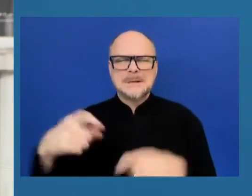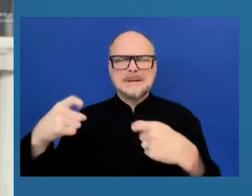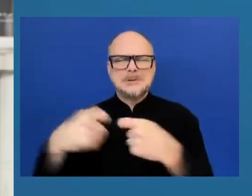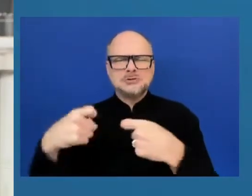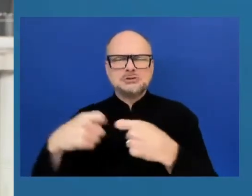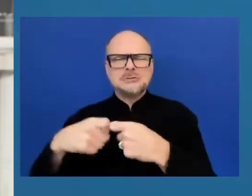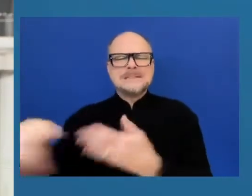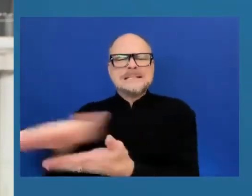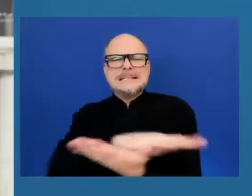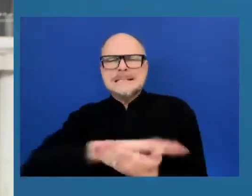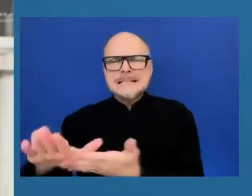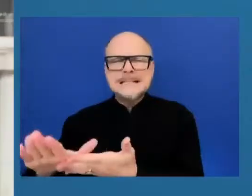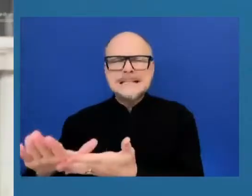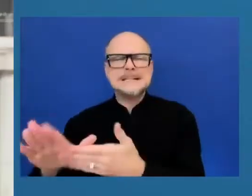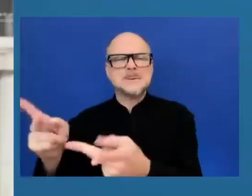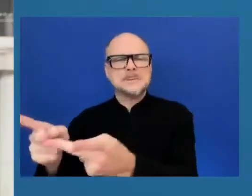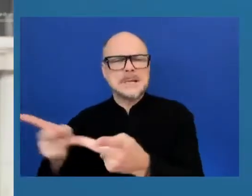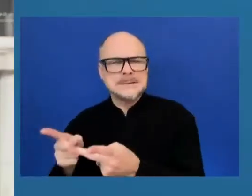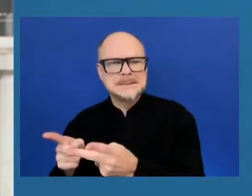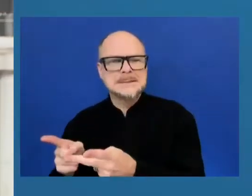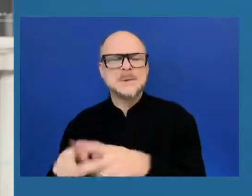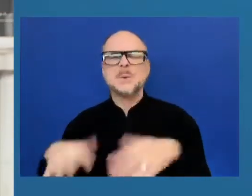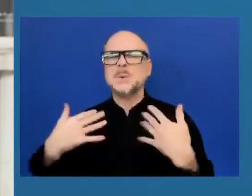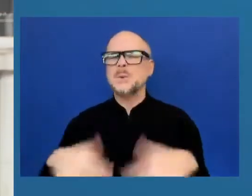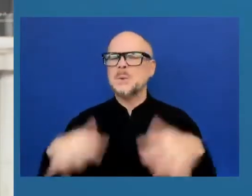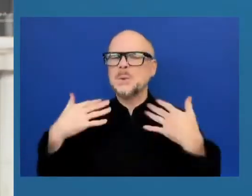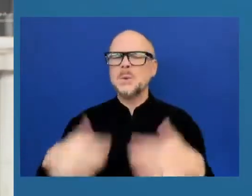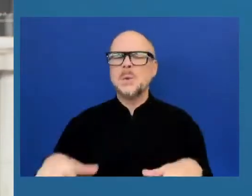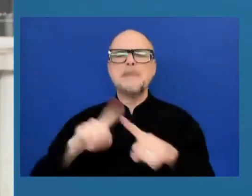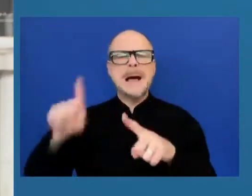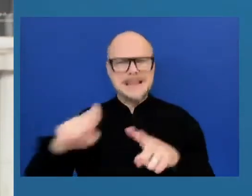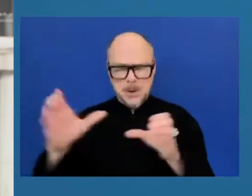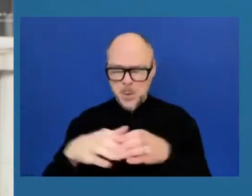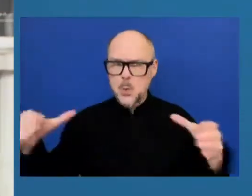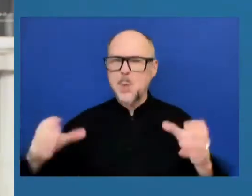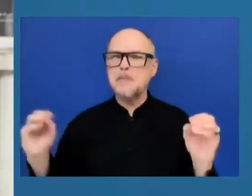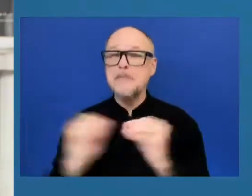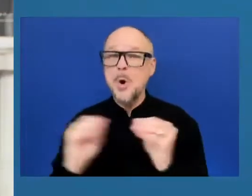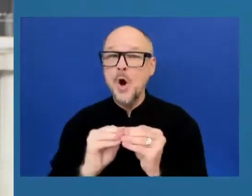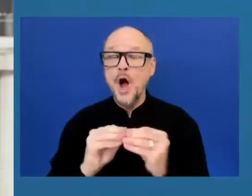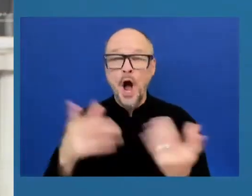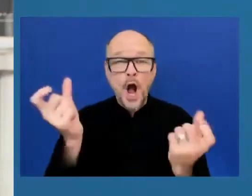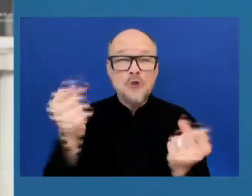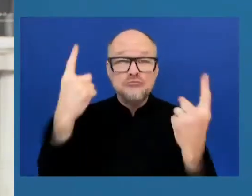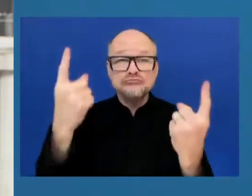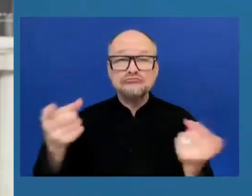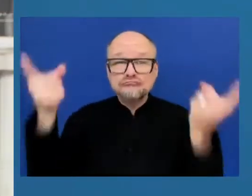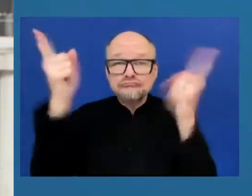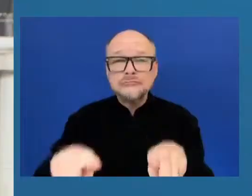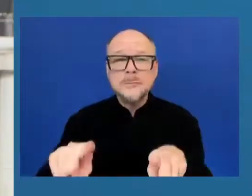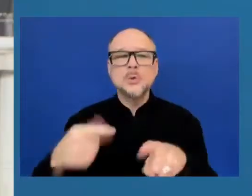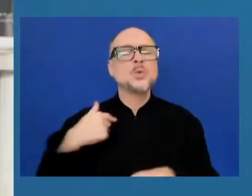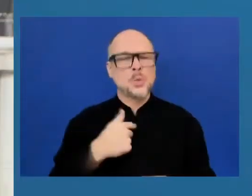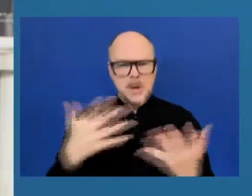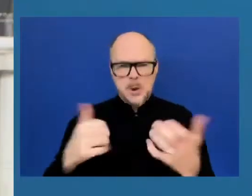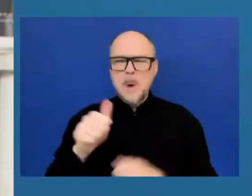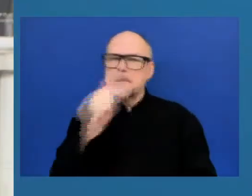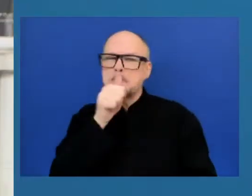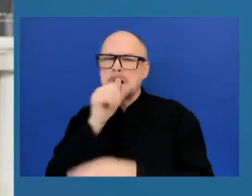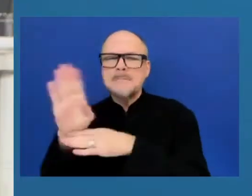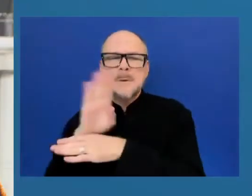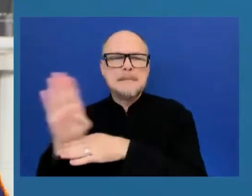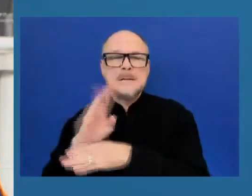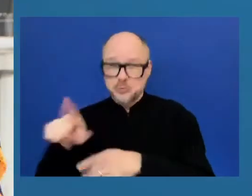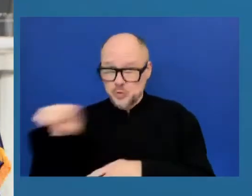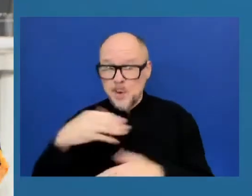facilities. But we need to scale it up fast. So here's the deal. We'll be looking for private partners. Anybody got a lot of money